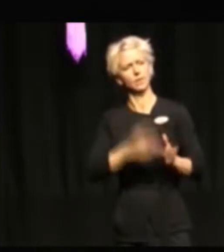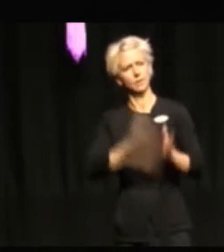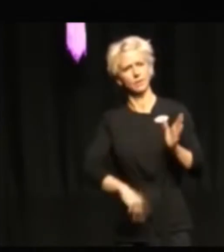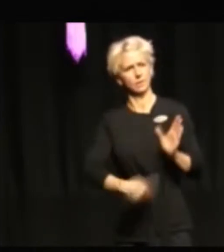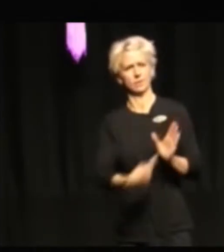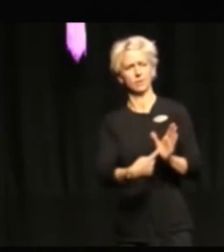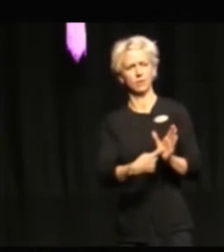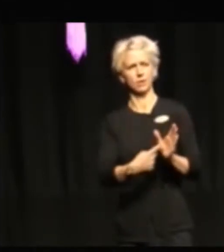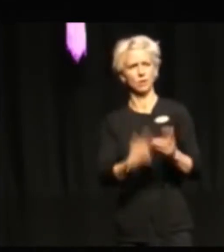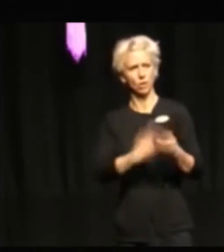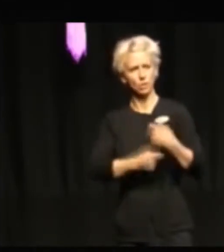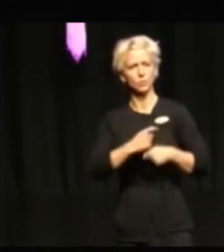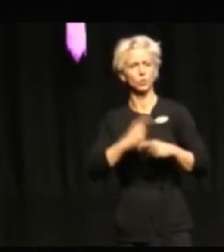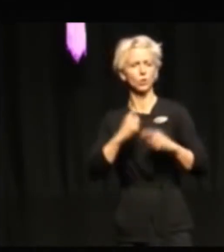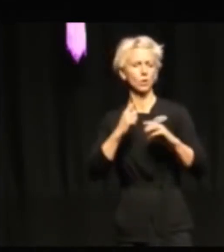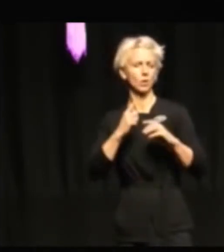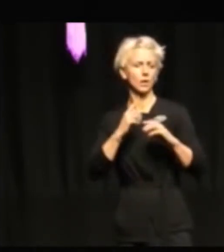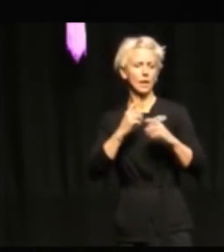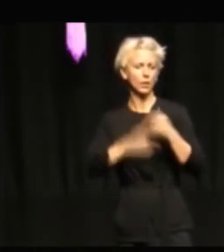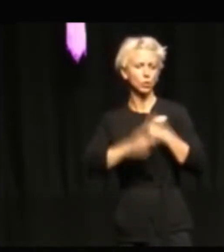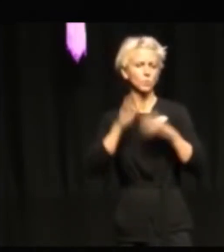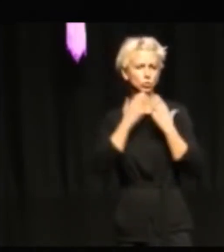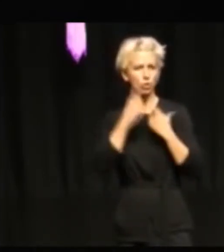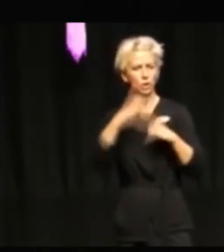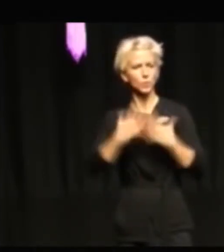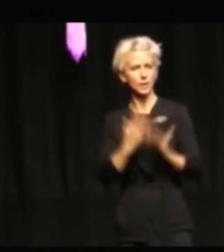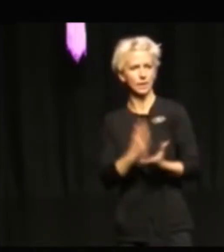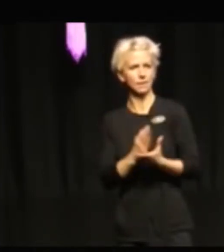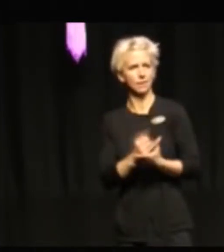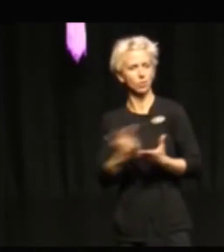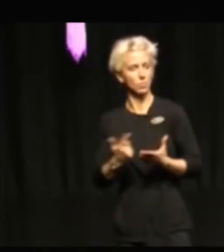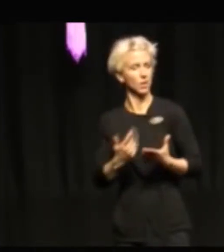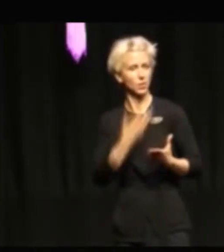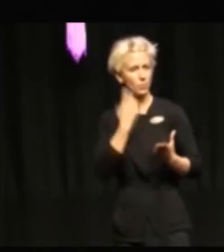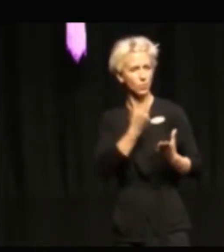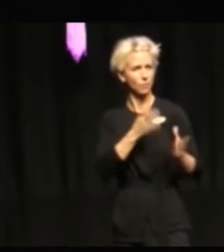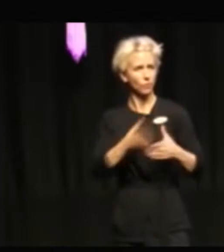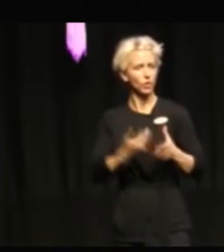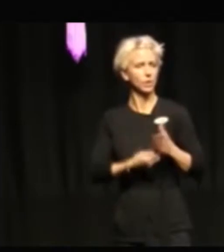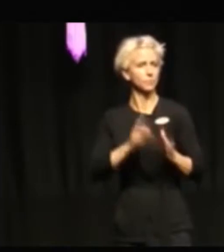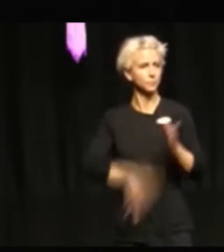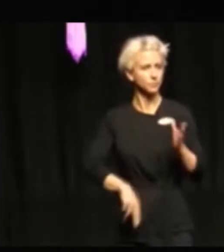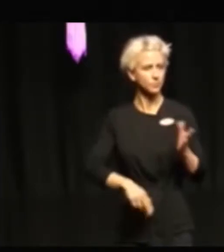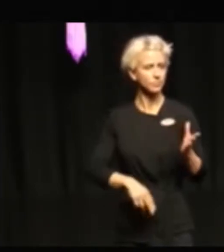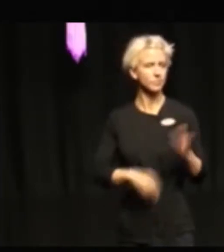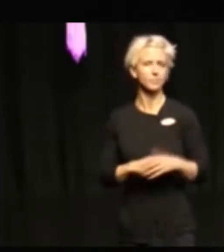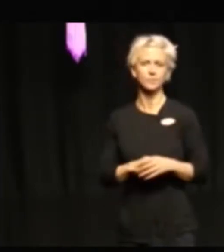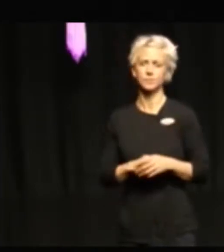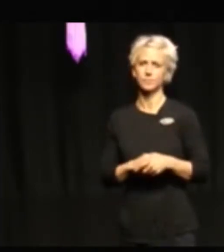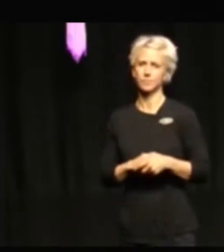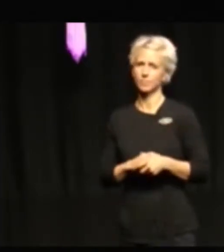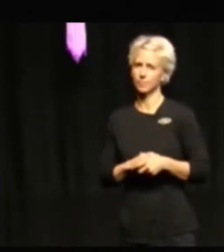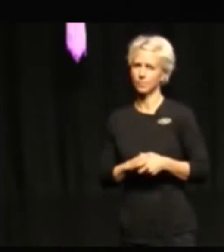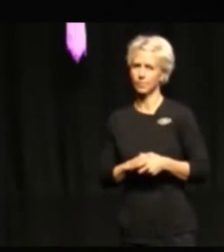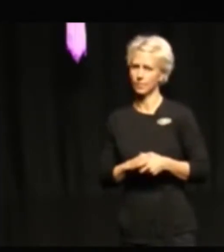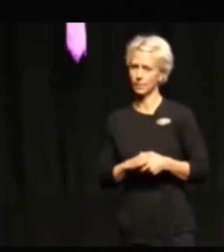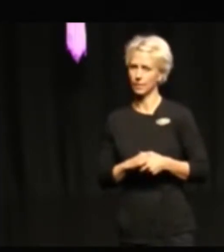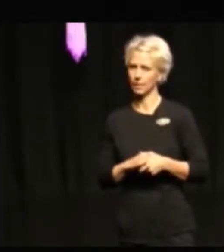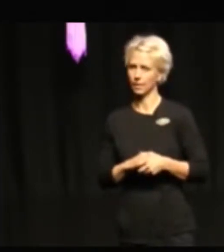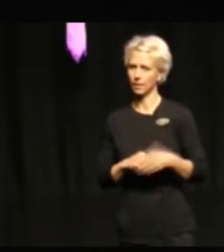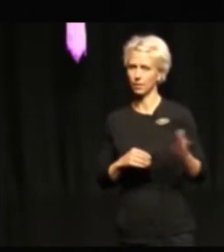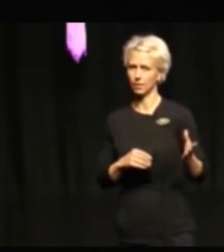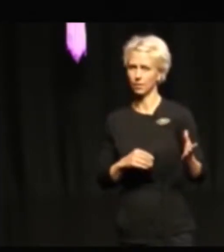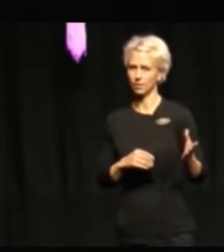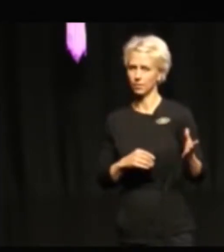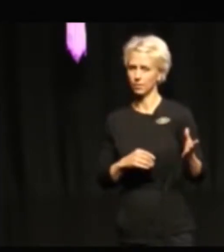International Covenant on Economic, Social and Cultural Rights. It could be argued that greater attention was afforded to the justiciability